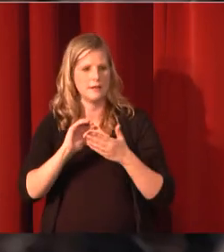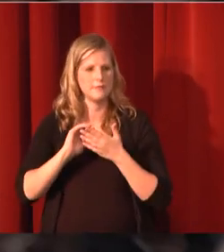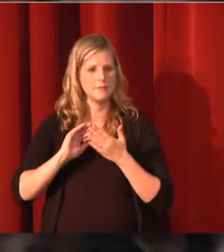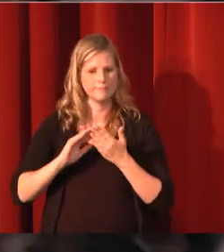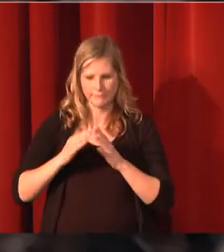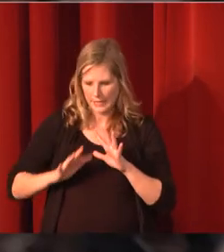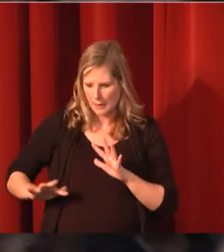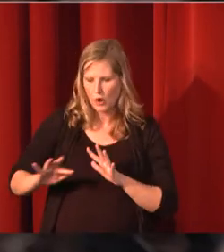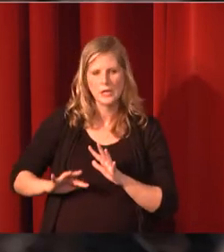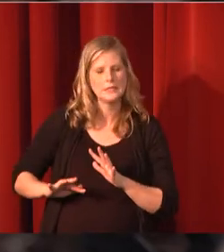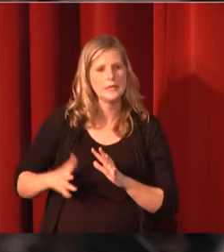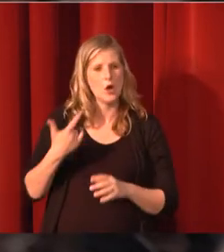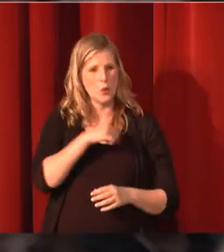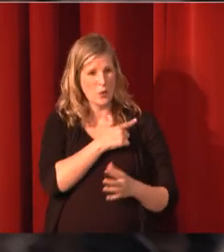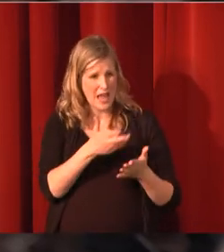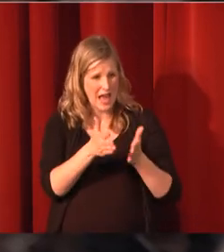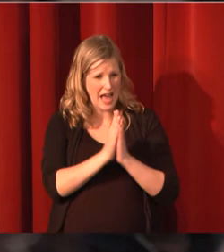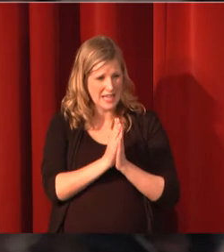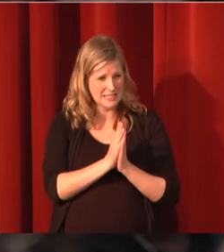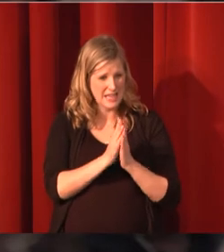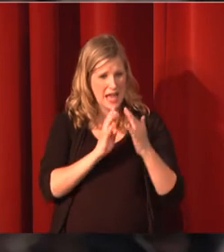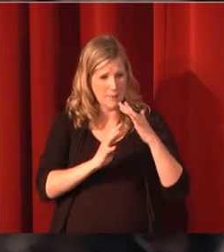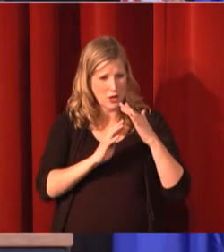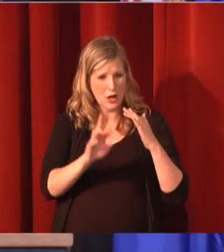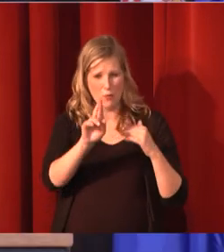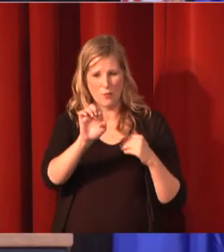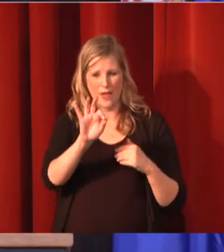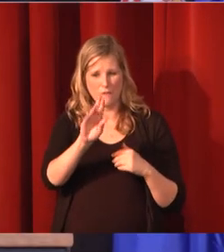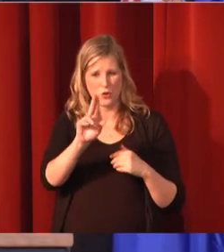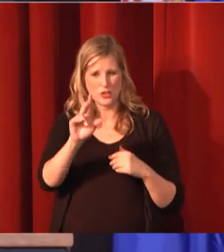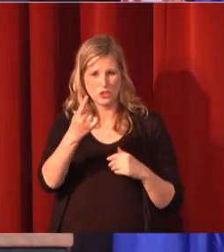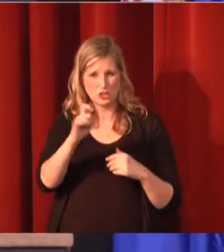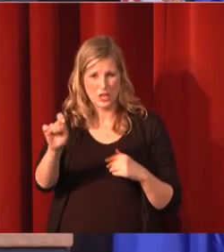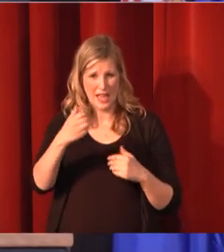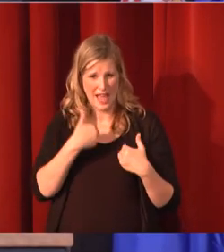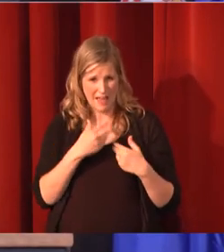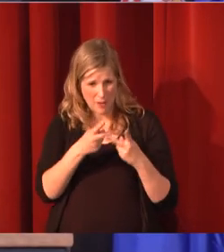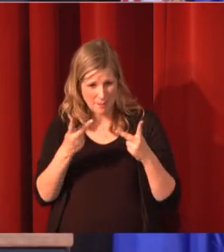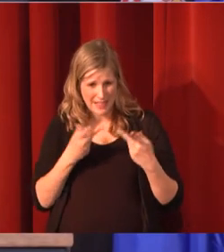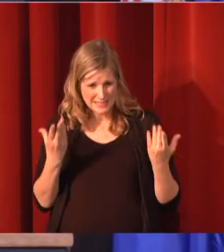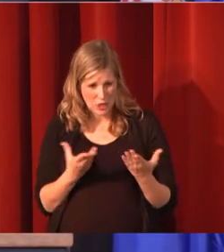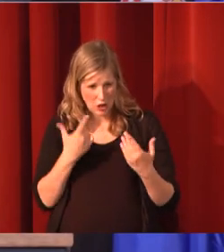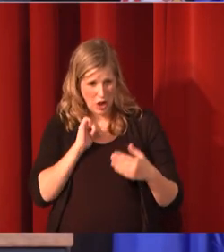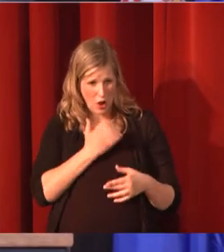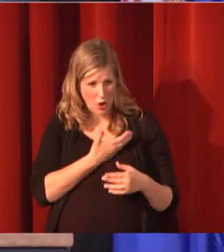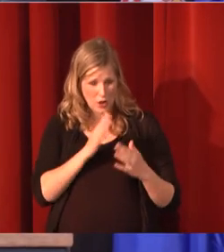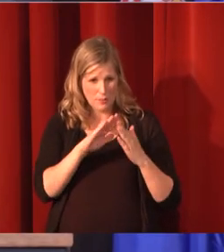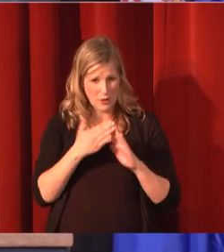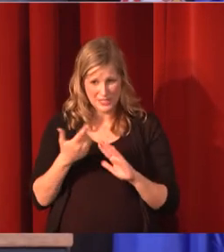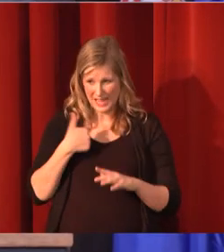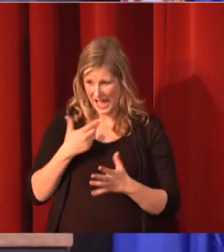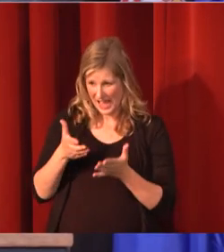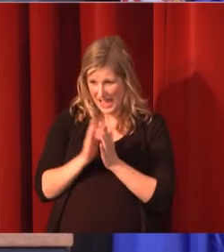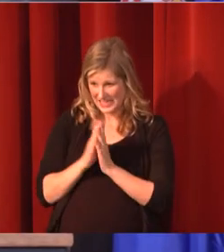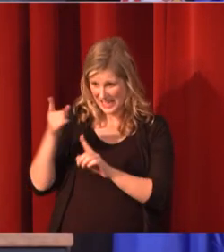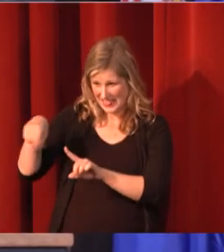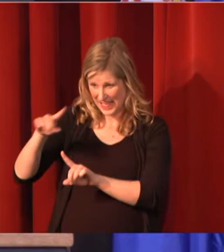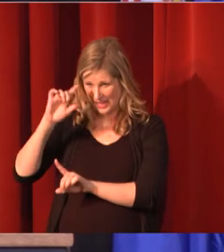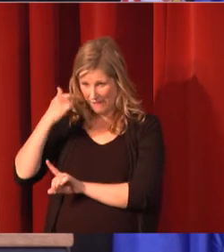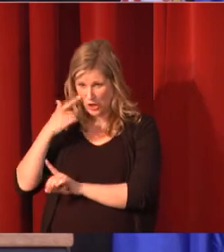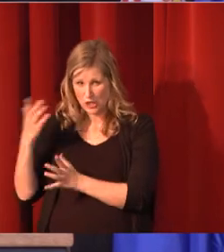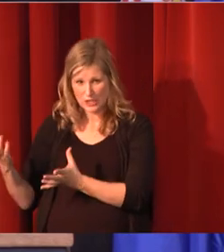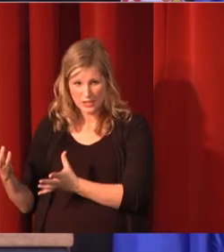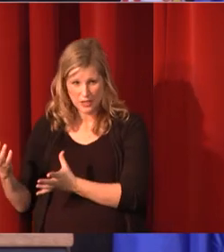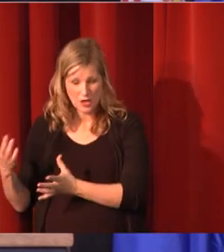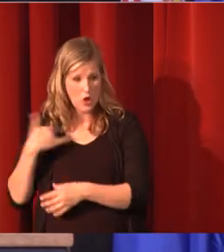we ask do immigrants and refugees have a place have a say in our communities I ask are they the governed when we